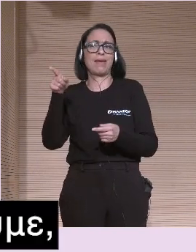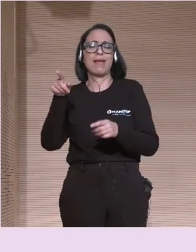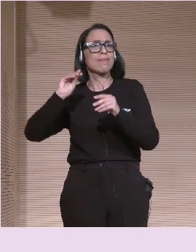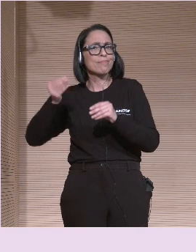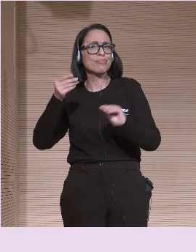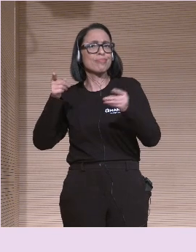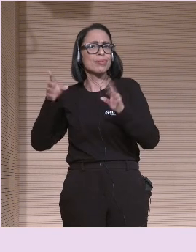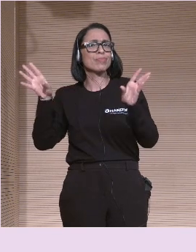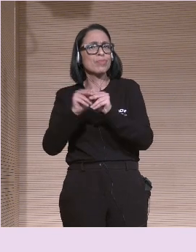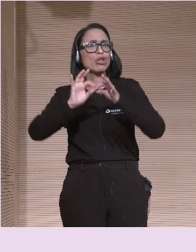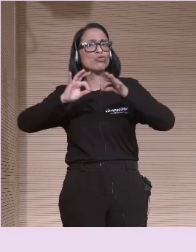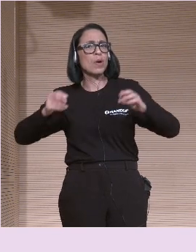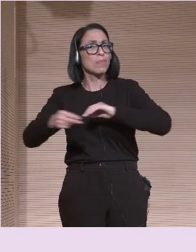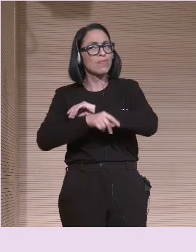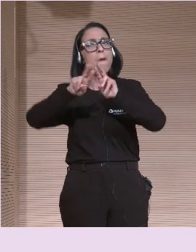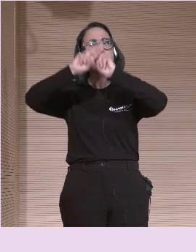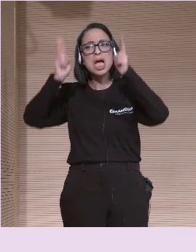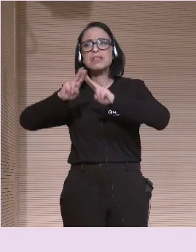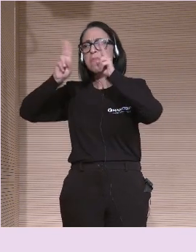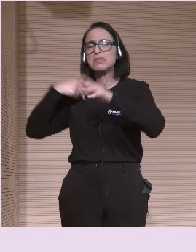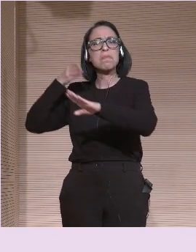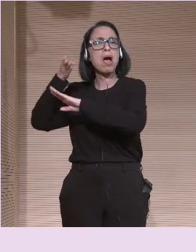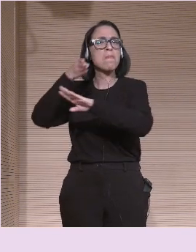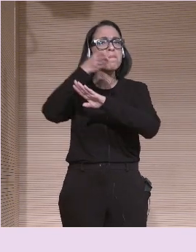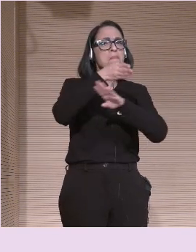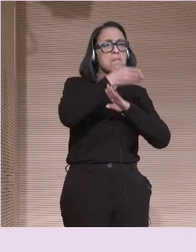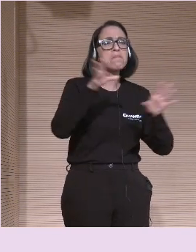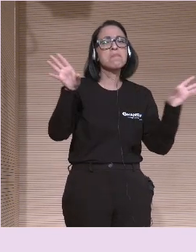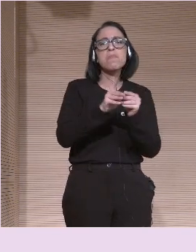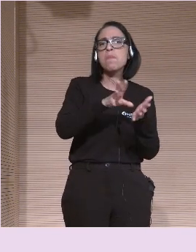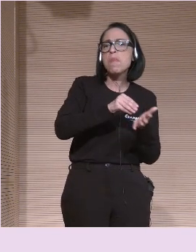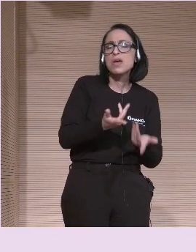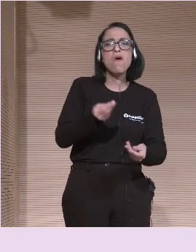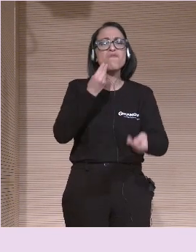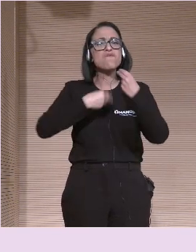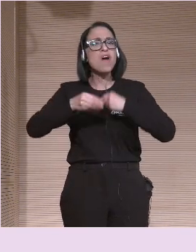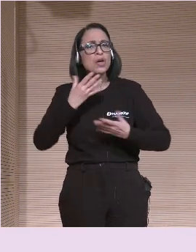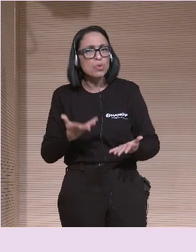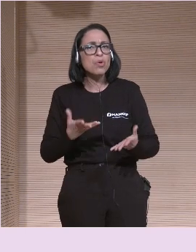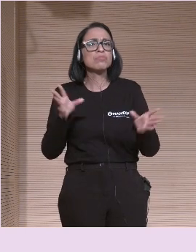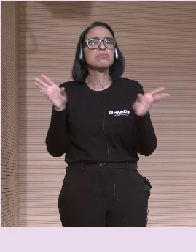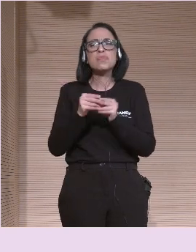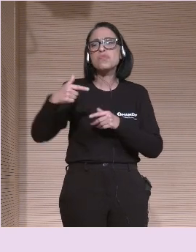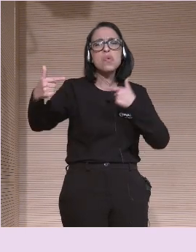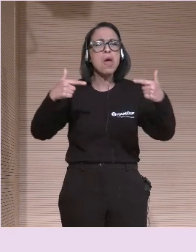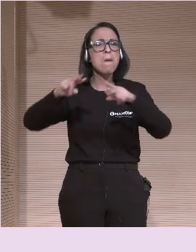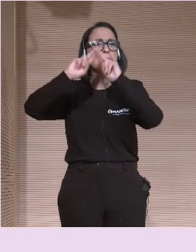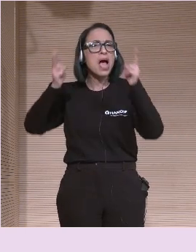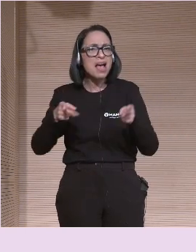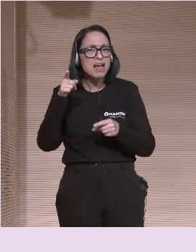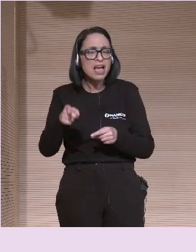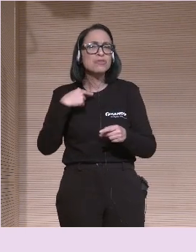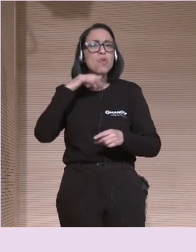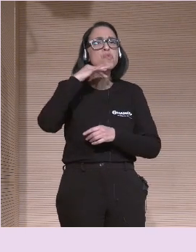from the high street giants like Marks and Spencer to the market stalls and corner shops. It's the story of the food we eat, the language we